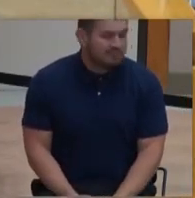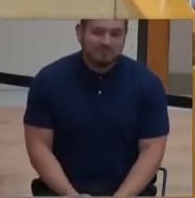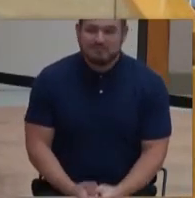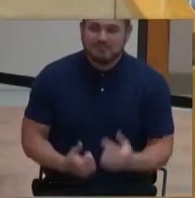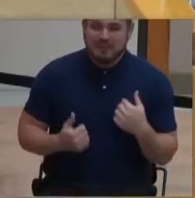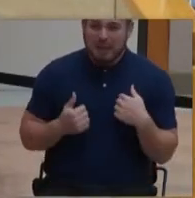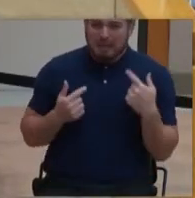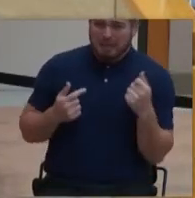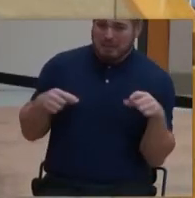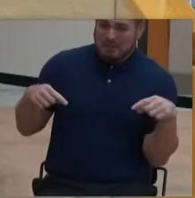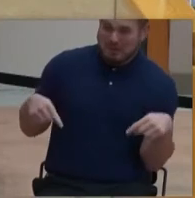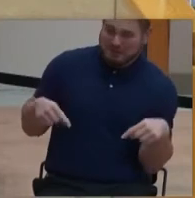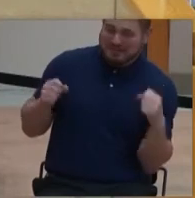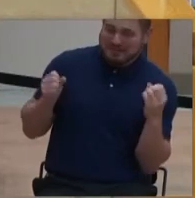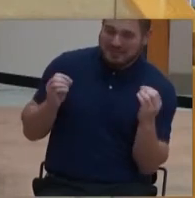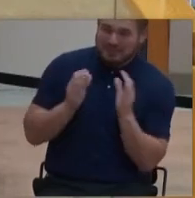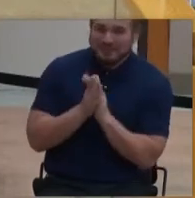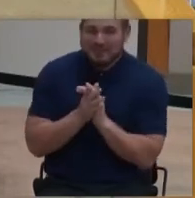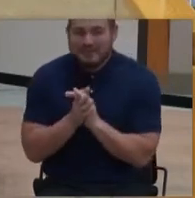I'm a little nervous, so.